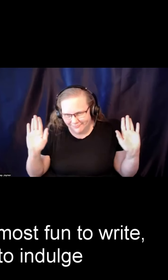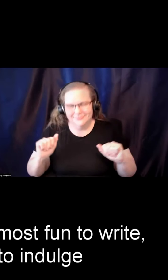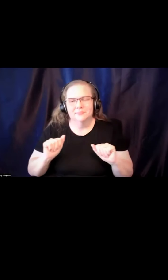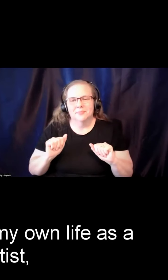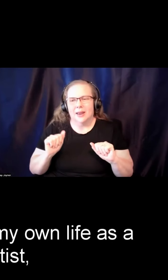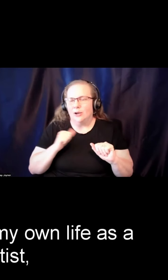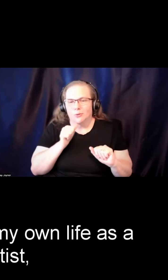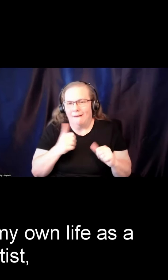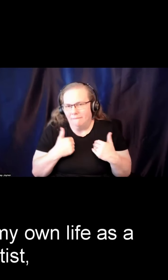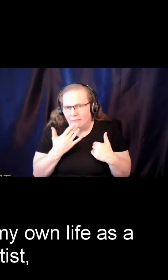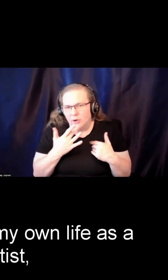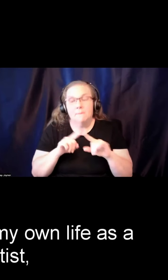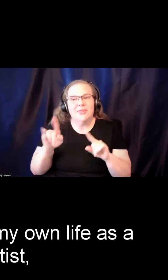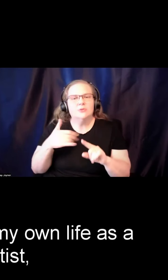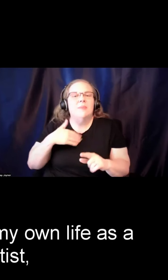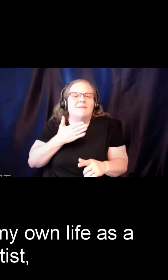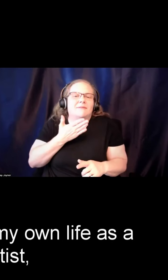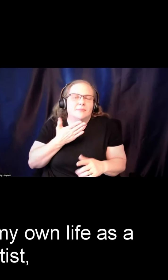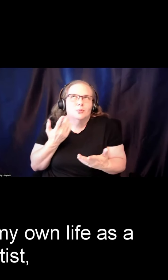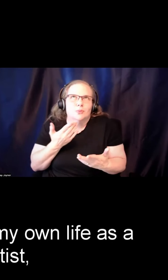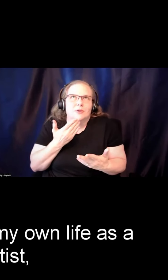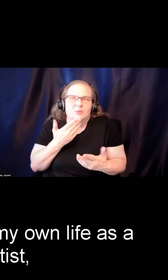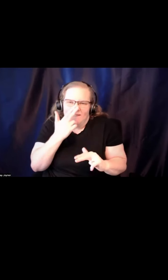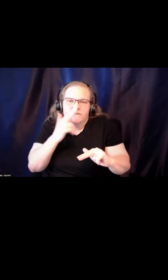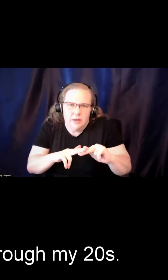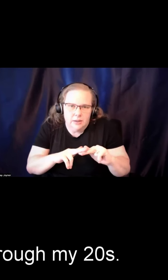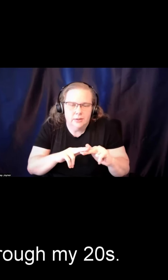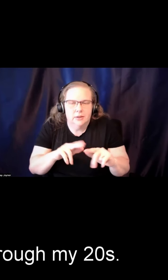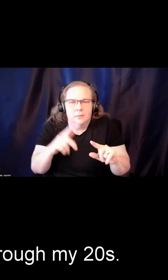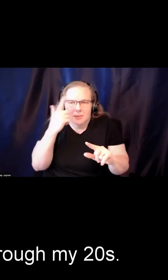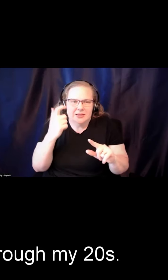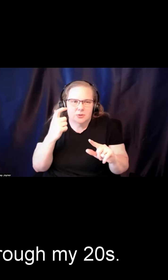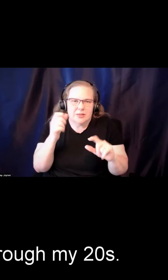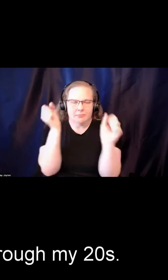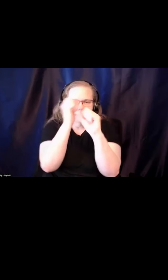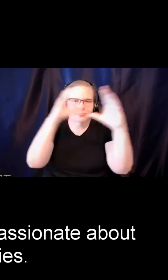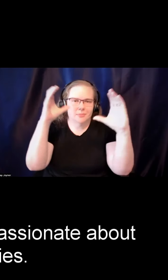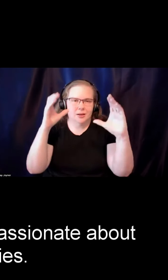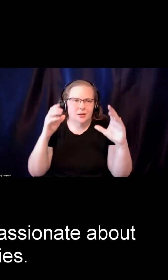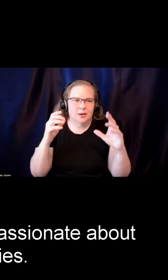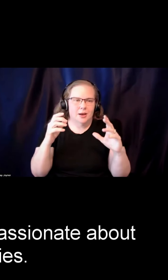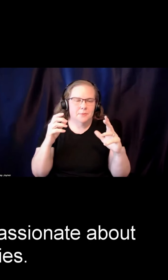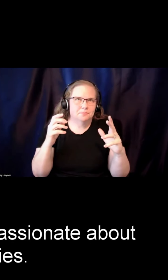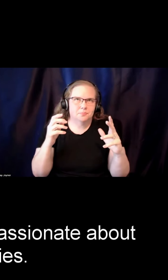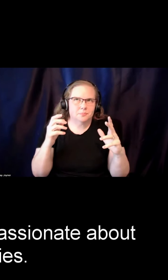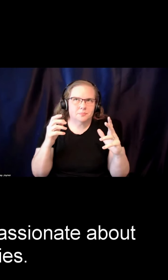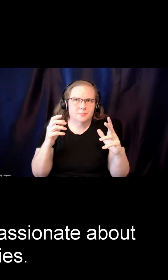to indulge in really bringing in my own life as a visual artist, which I pursued through my 20s. And